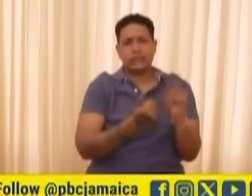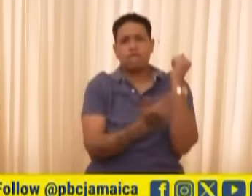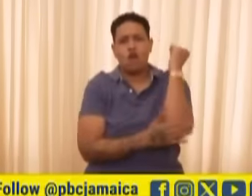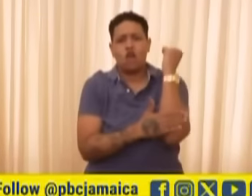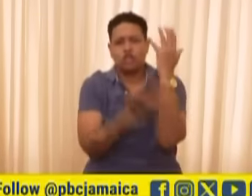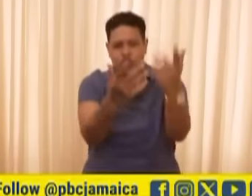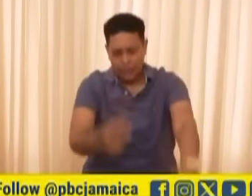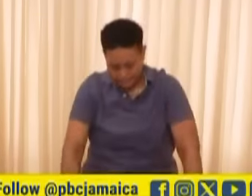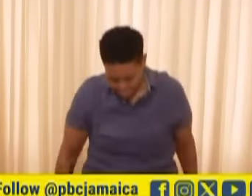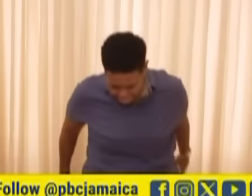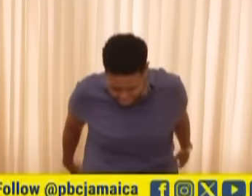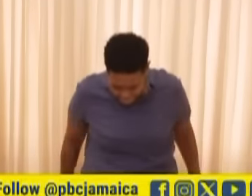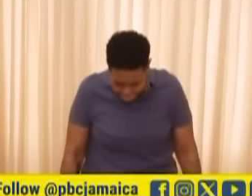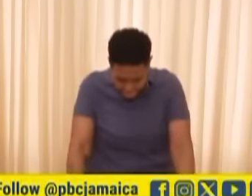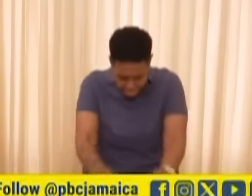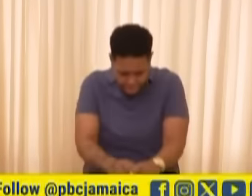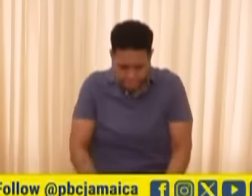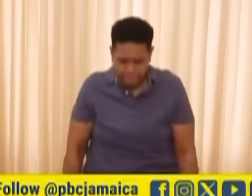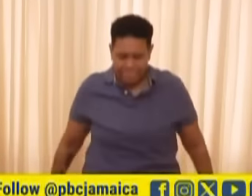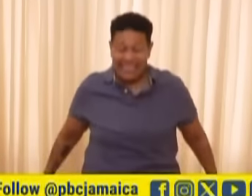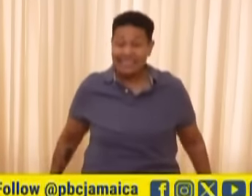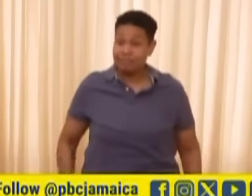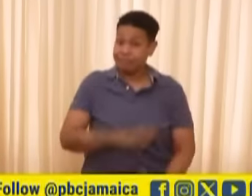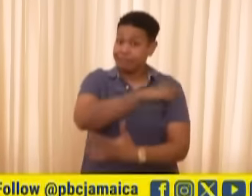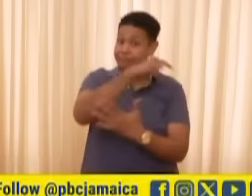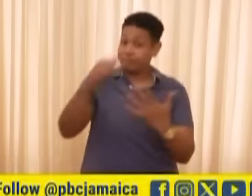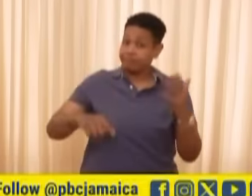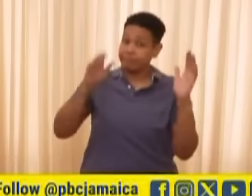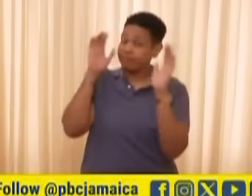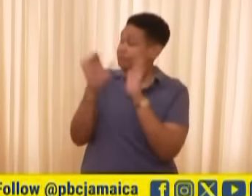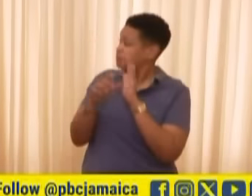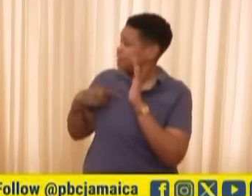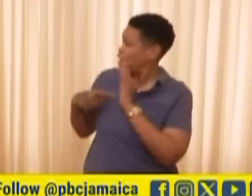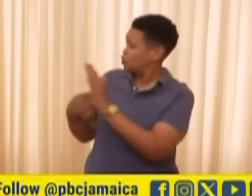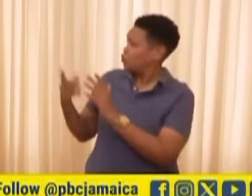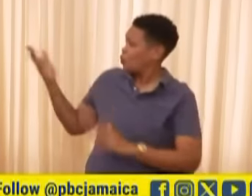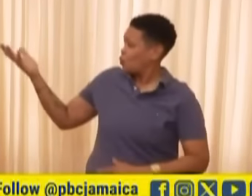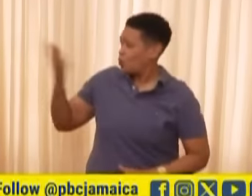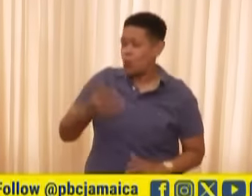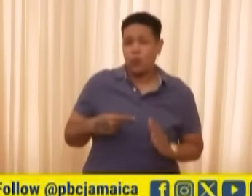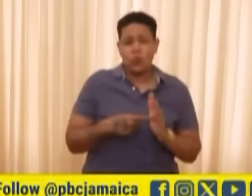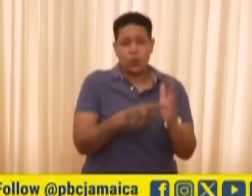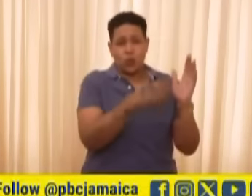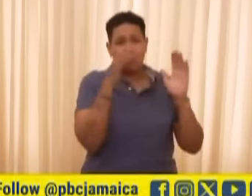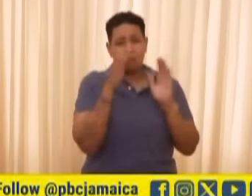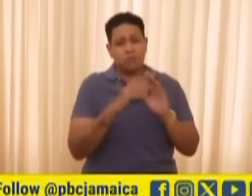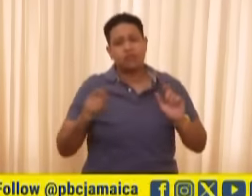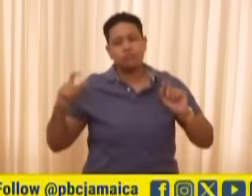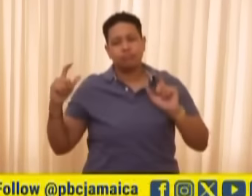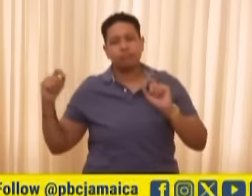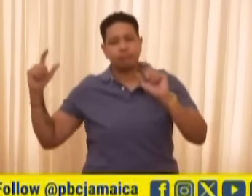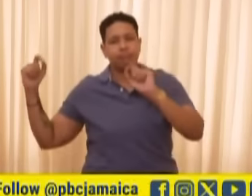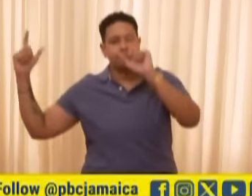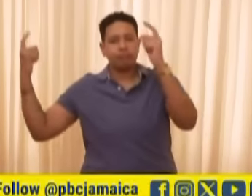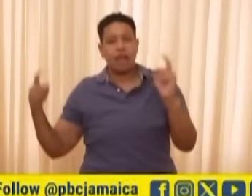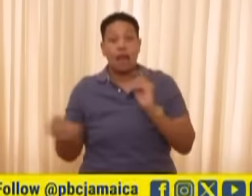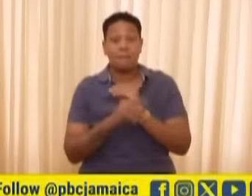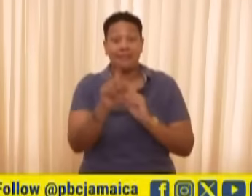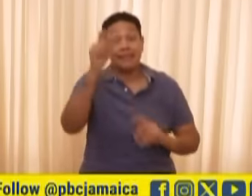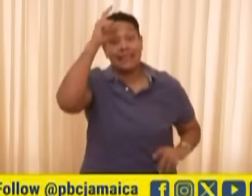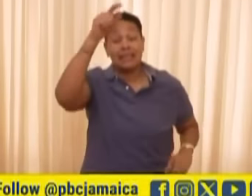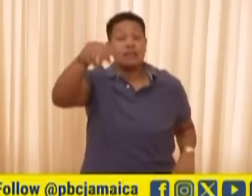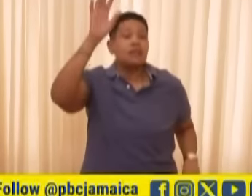country. So those are the images that I wanted to share with you at this time. There is also